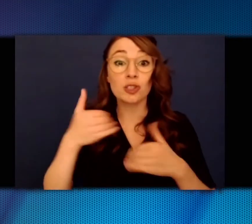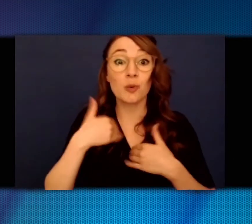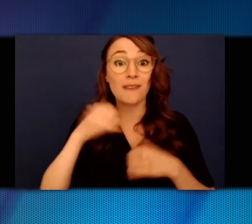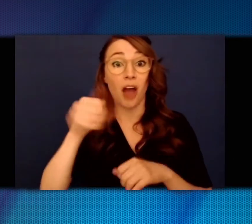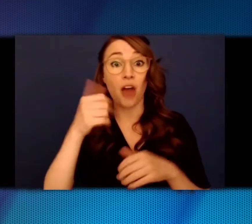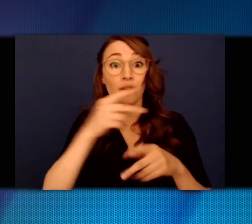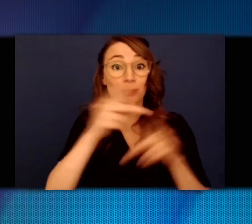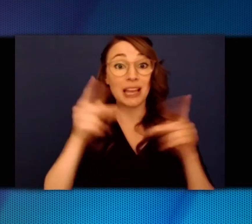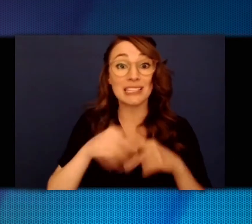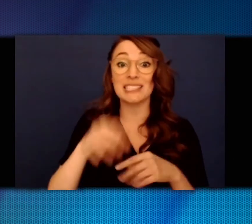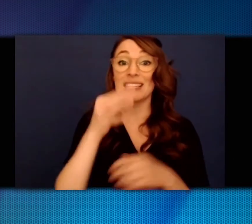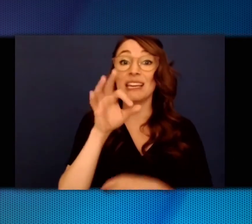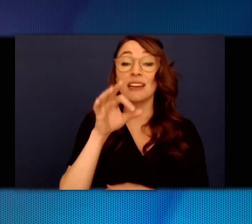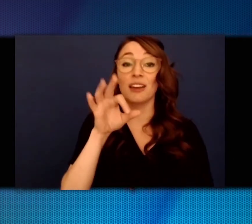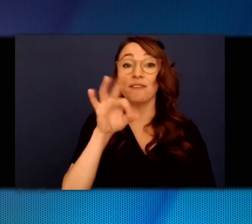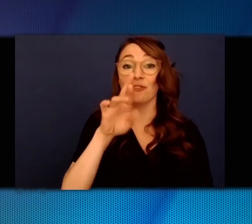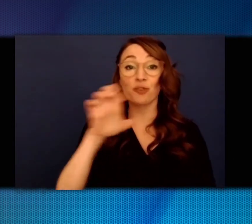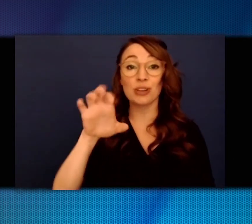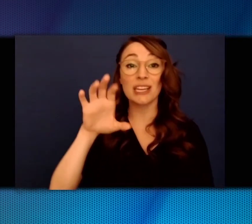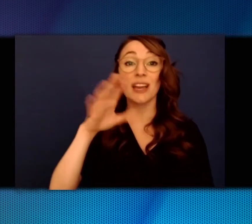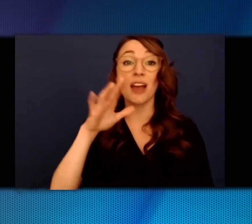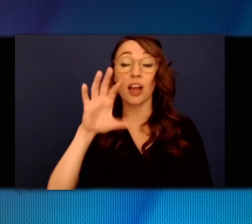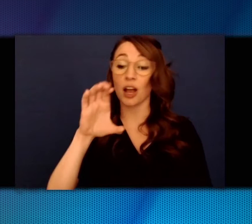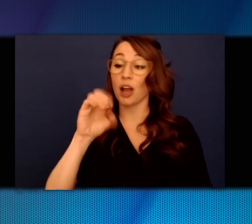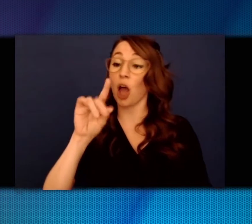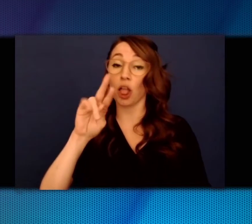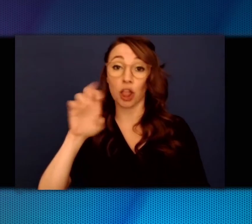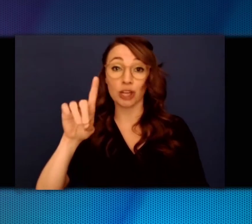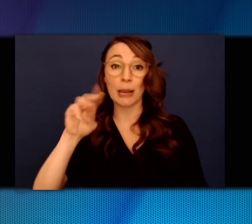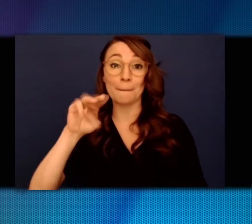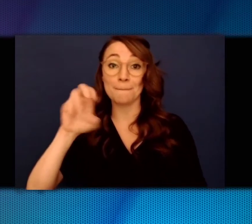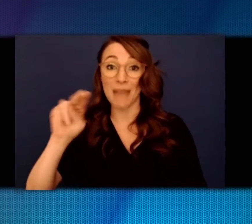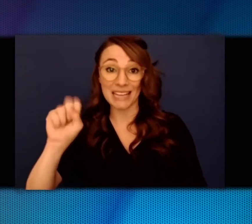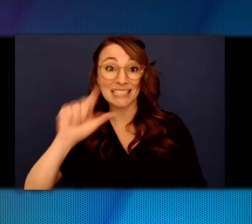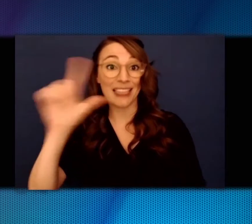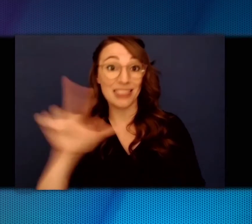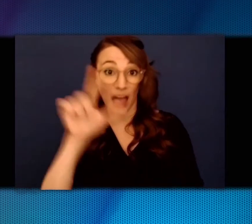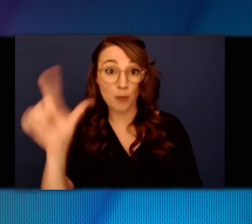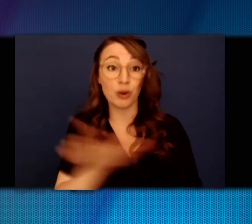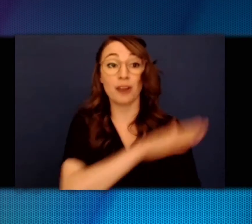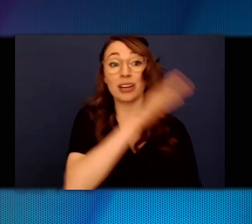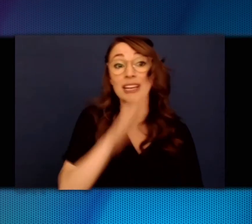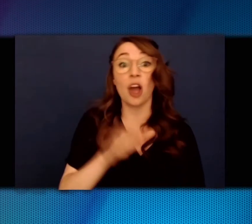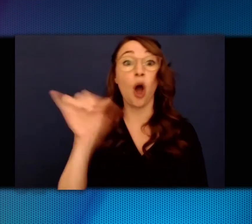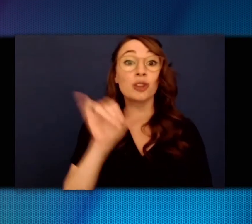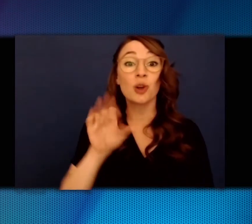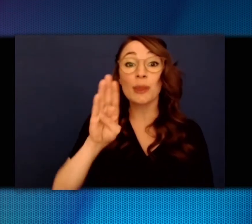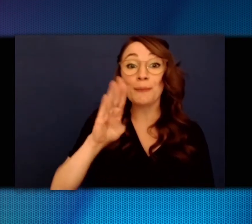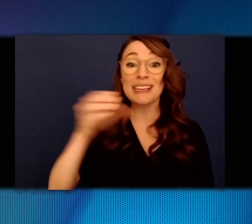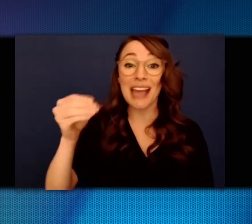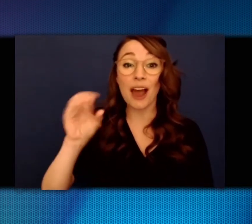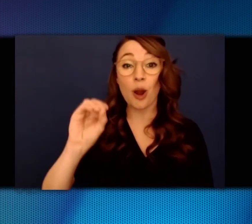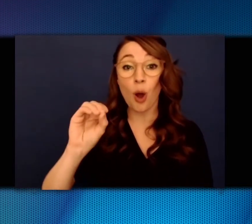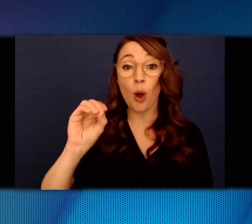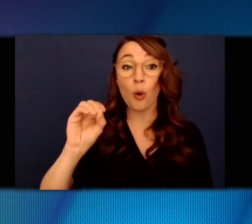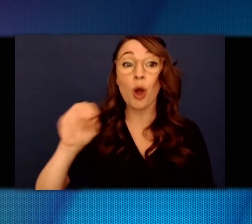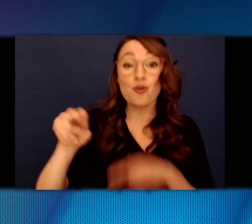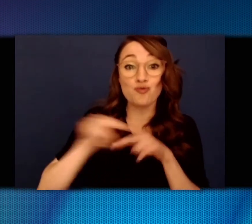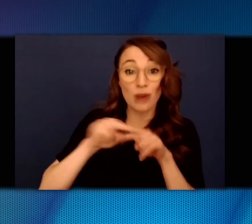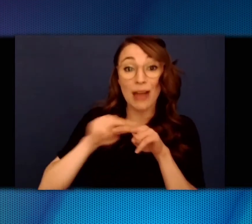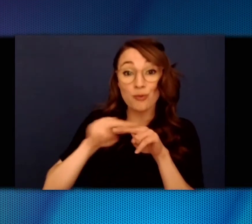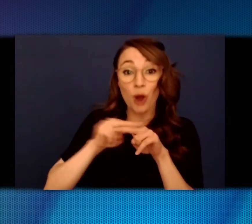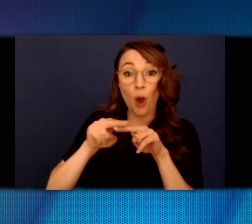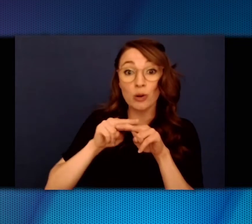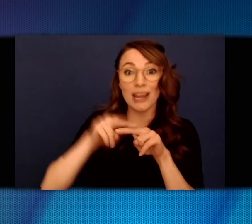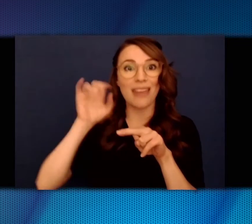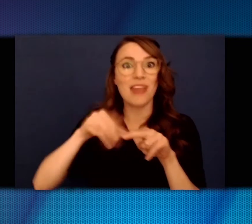the old B&O Rail Depot, which at its time was one of the oldest in the world, and the place where